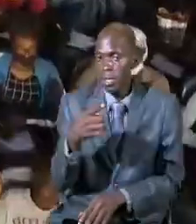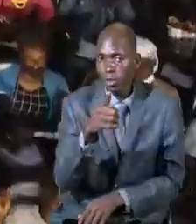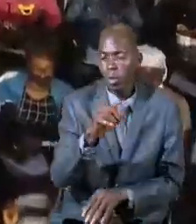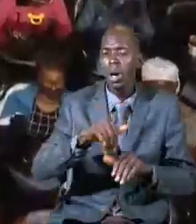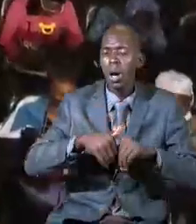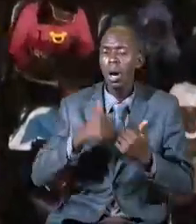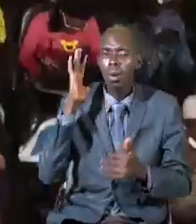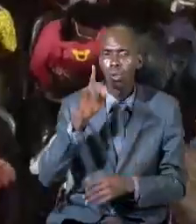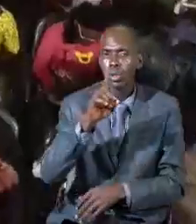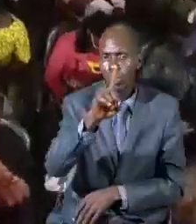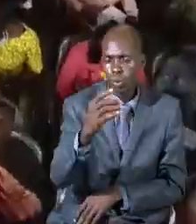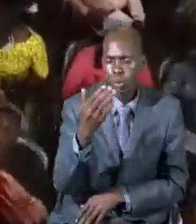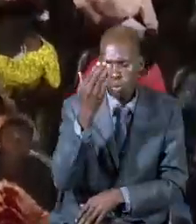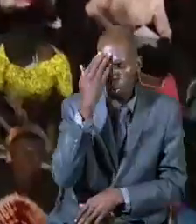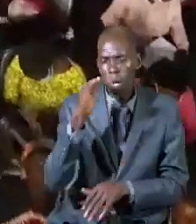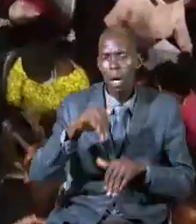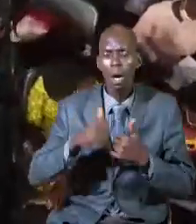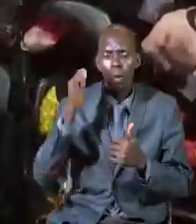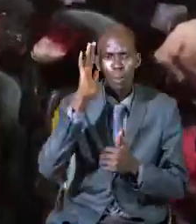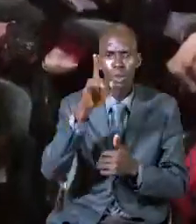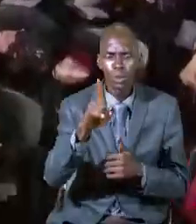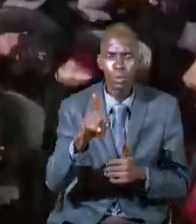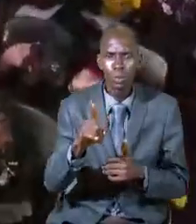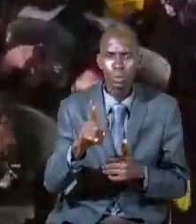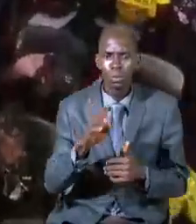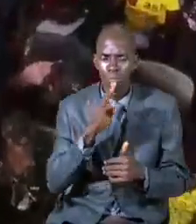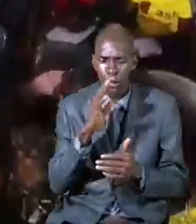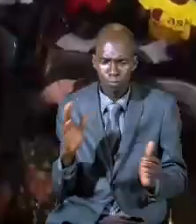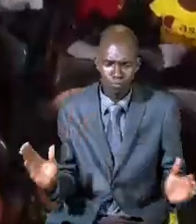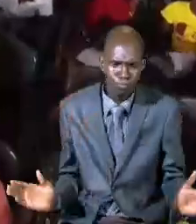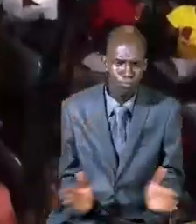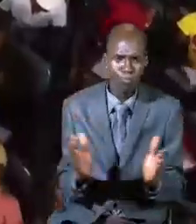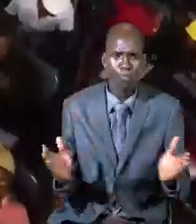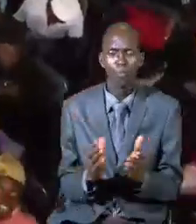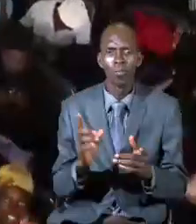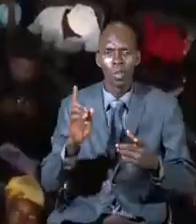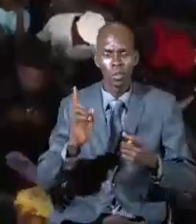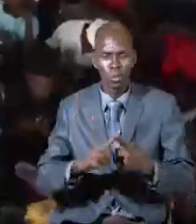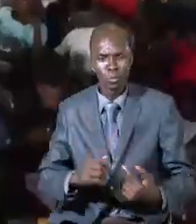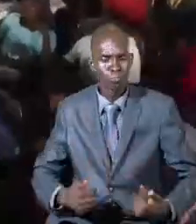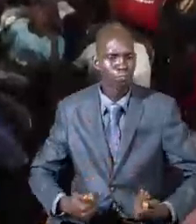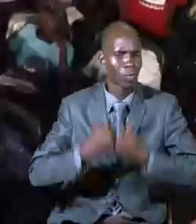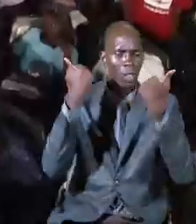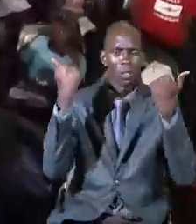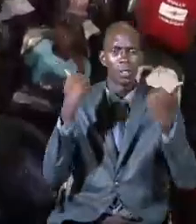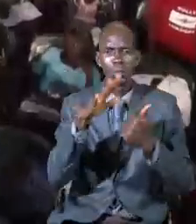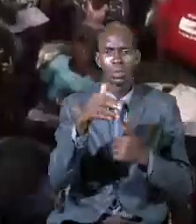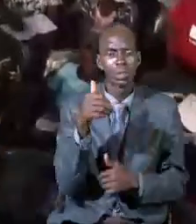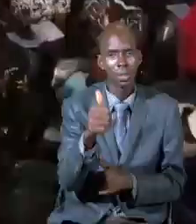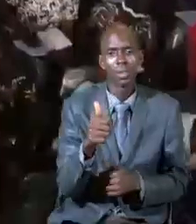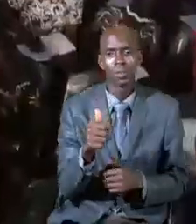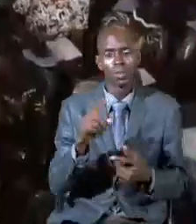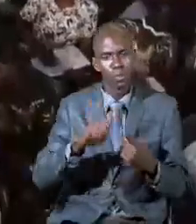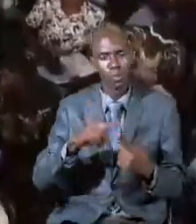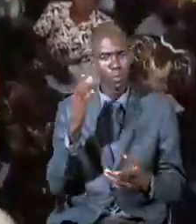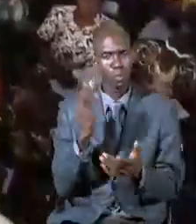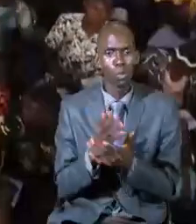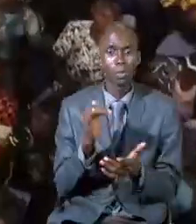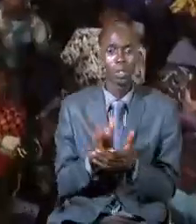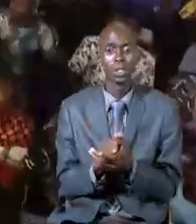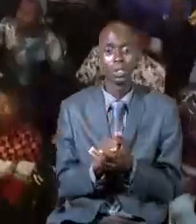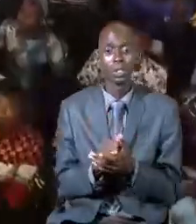you to hate that life of the mediocre? The mediocre is thoughtless. He does